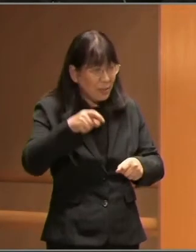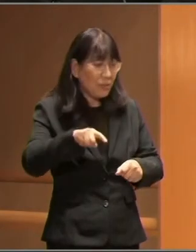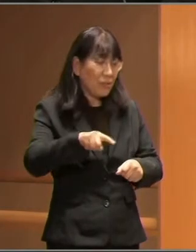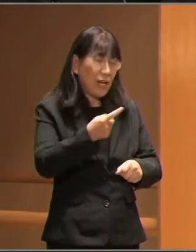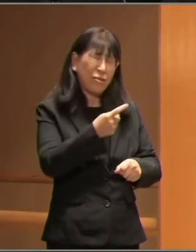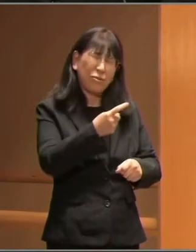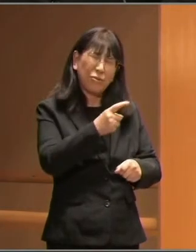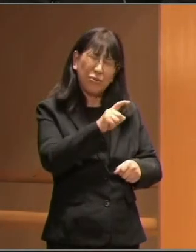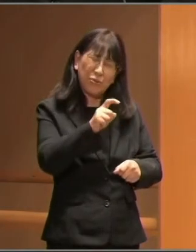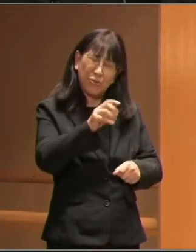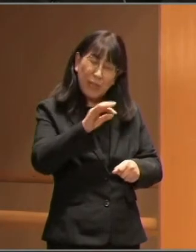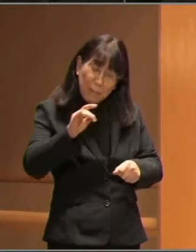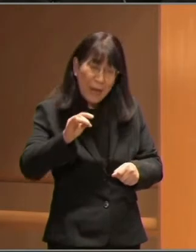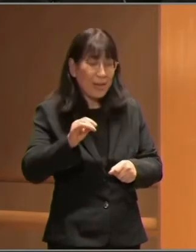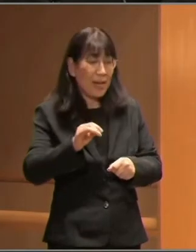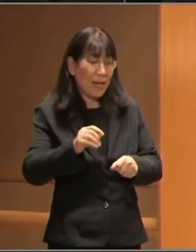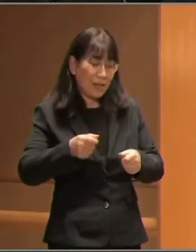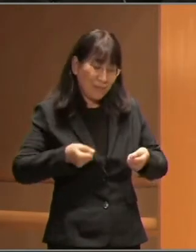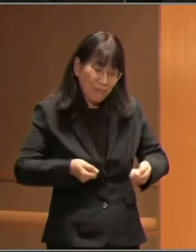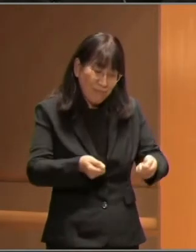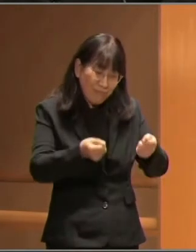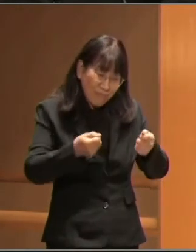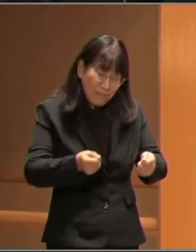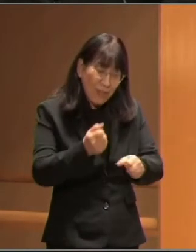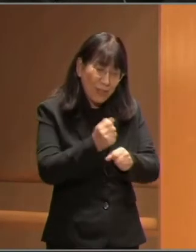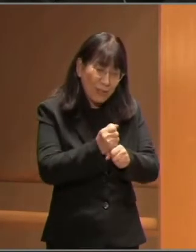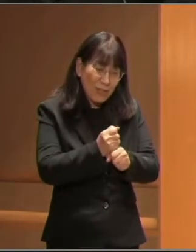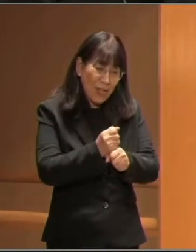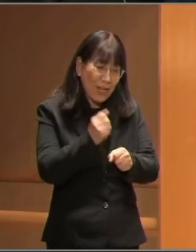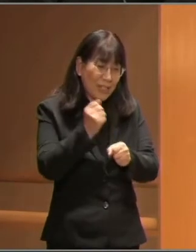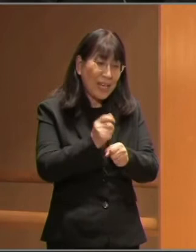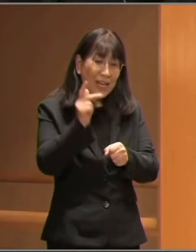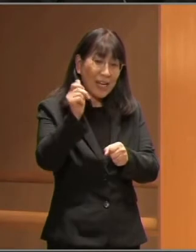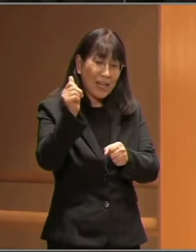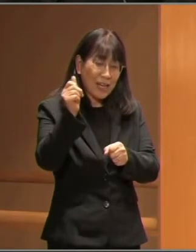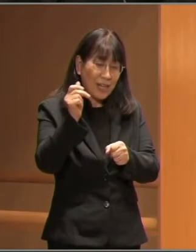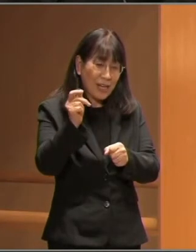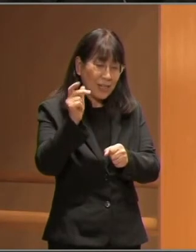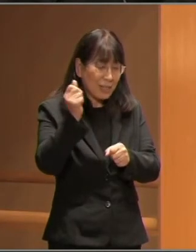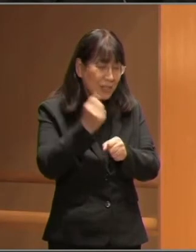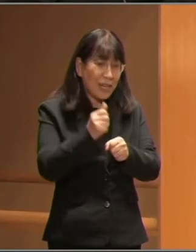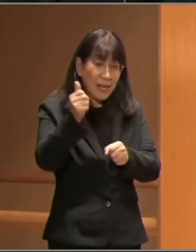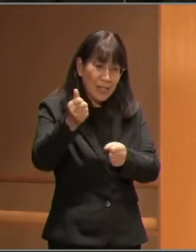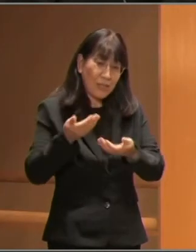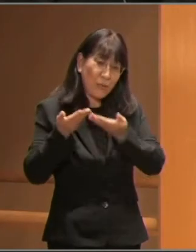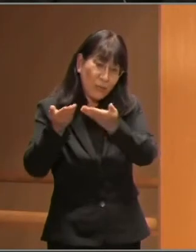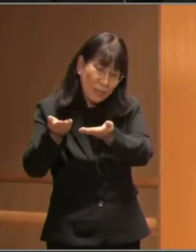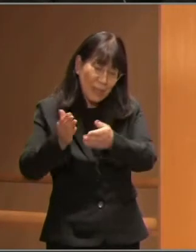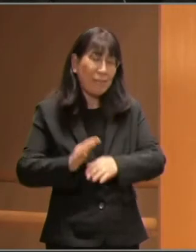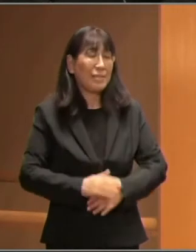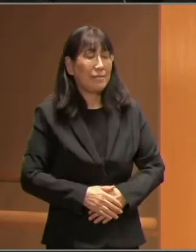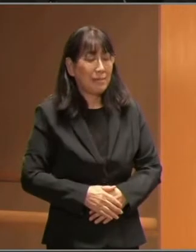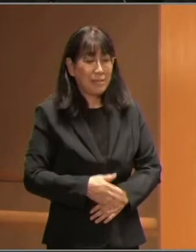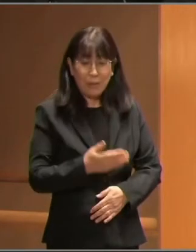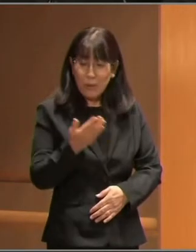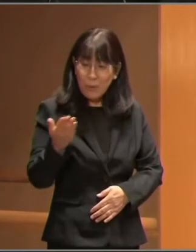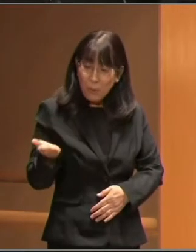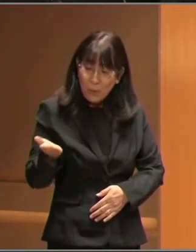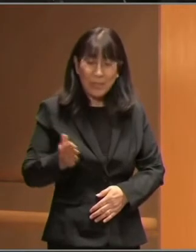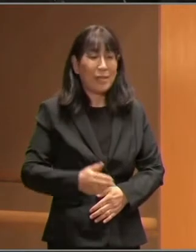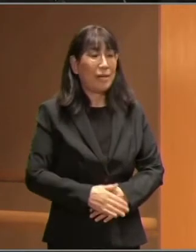the handmade paper, and we made 100 plus of these and delivered it to the artist.